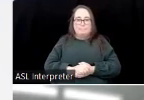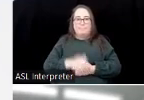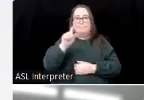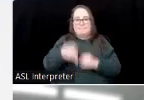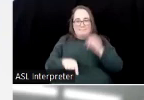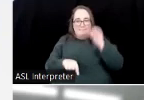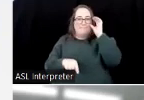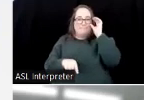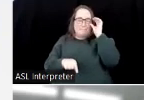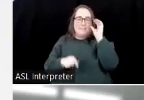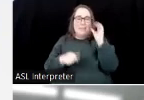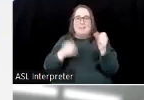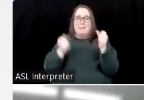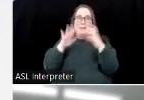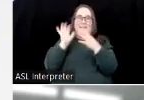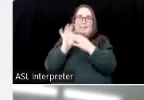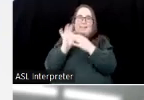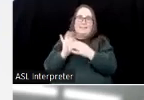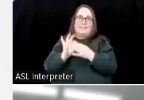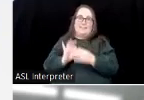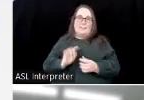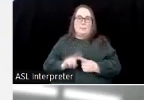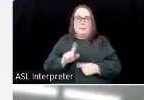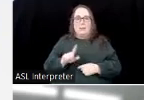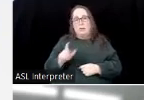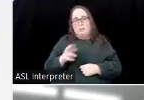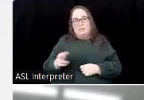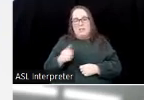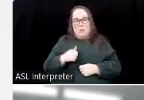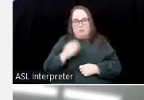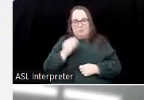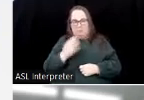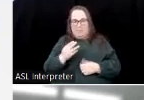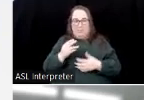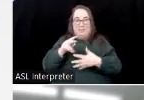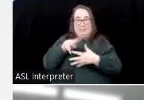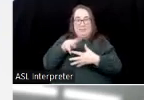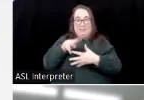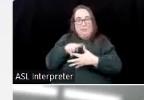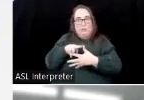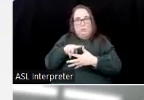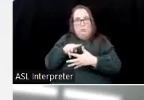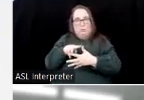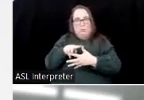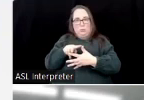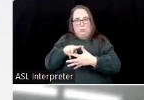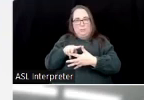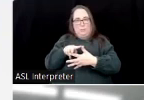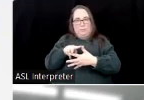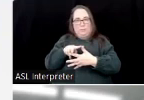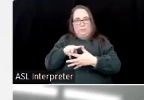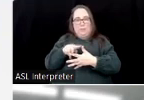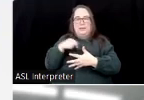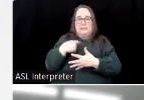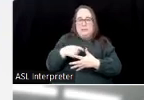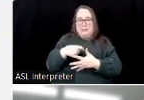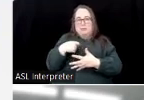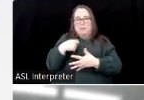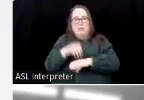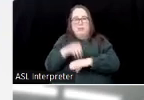we have a bunch of links to landlord resources. I would point out the first two. There's stuff in Spanish and